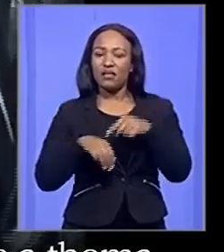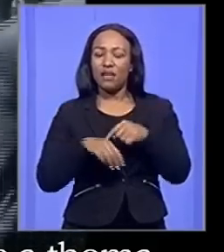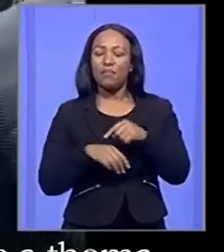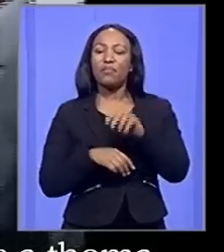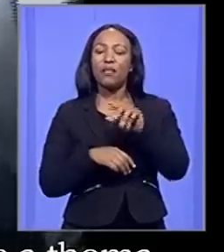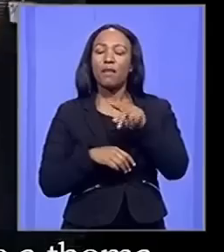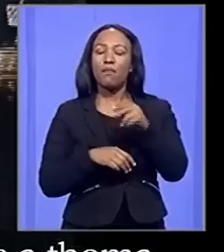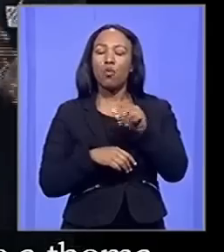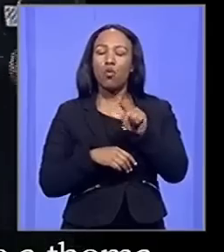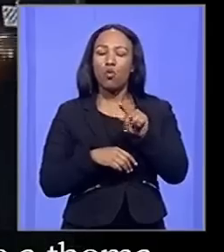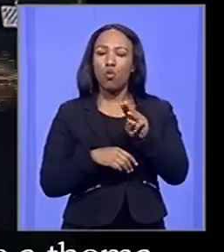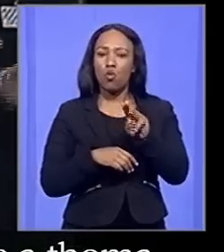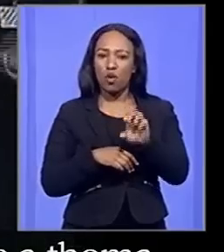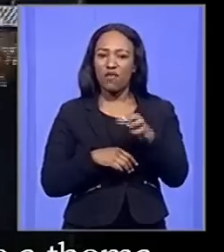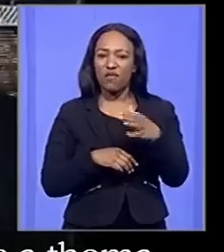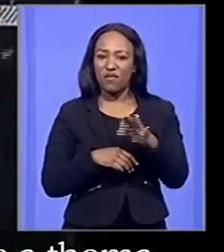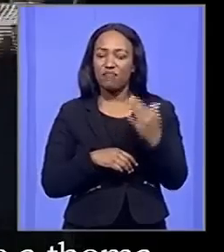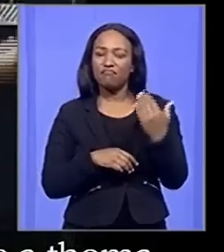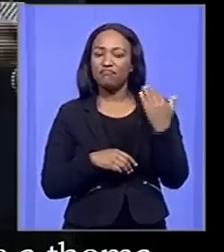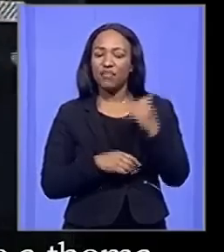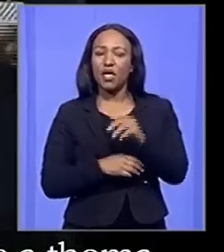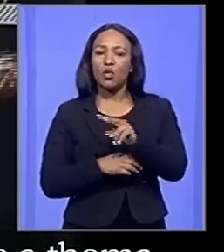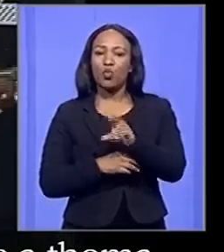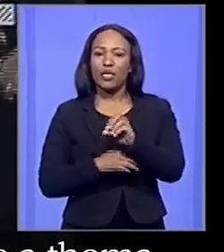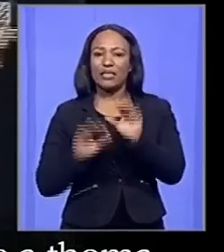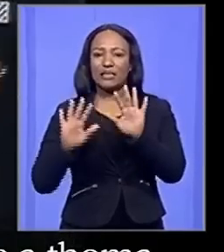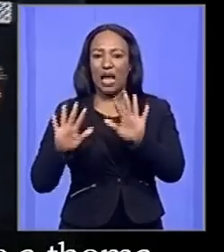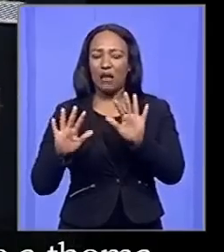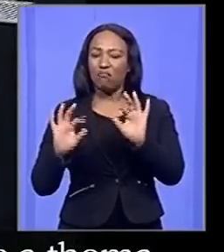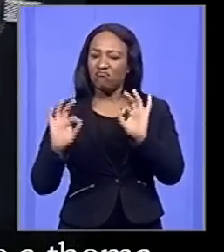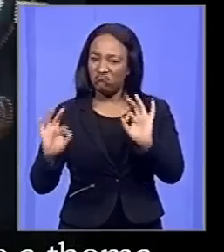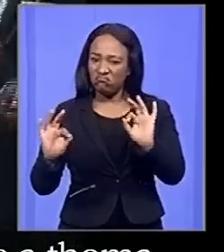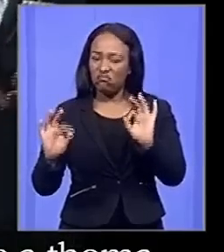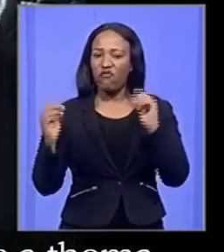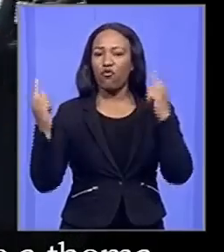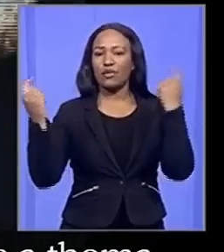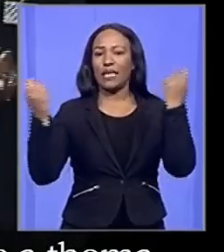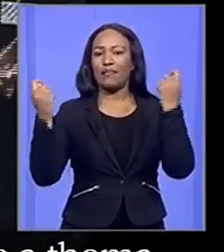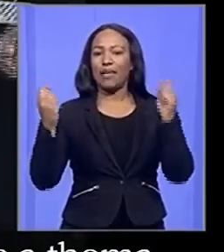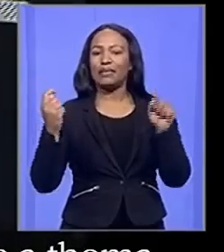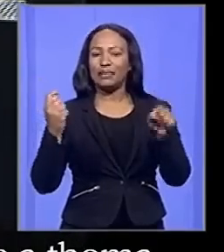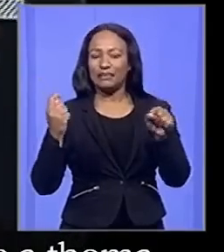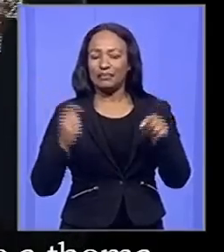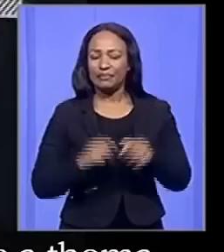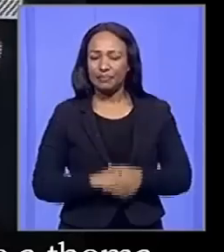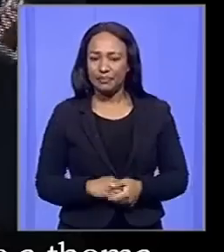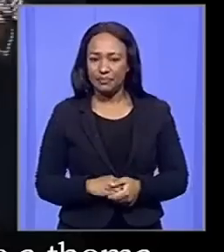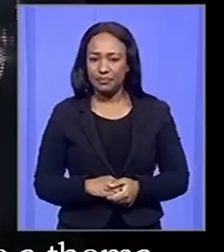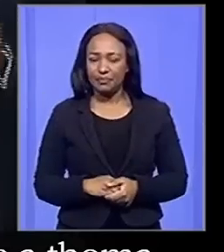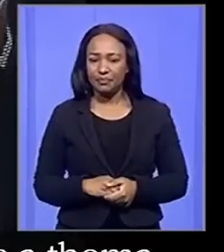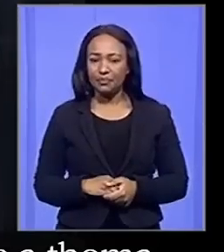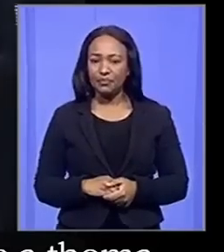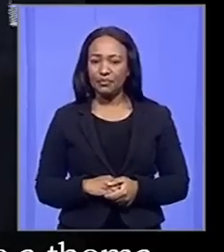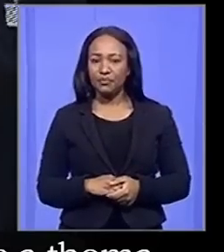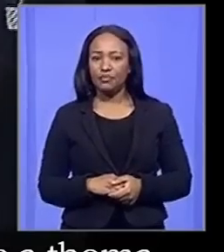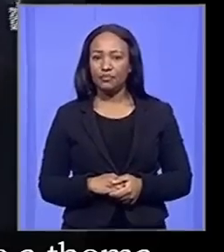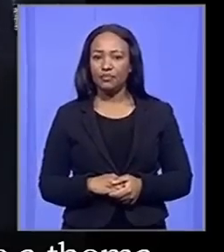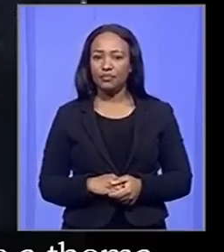tlhola malatsi a le 18 ka 2010. Thabang Morutlwa, SABC News,